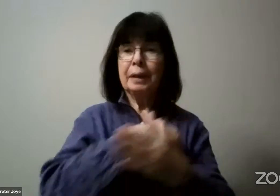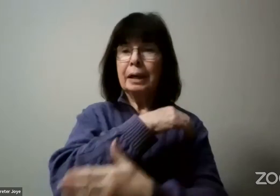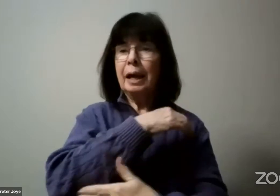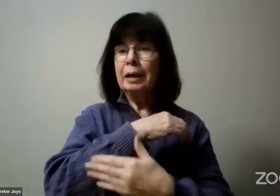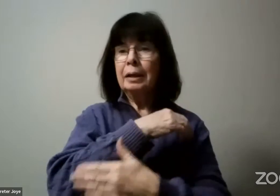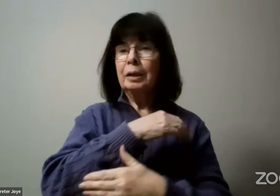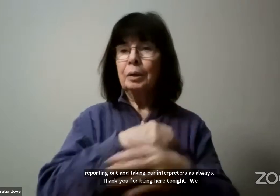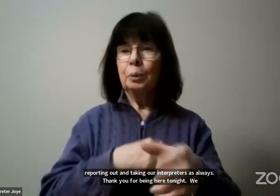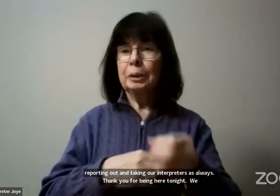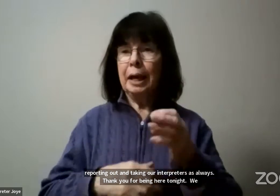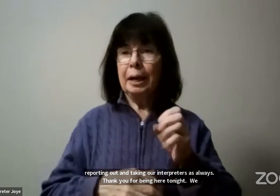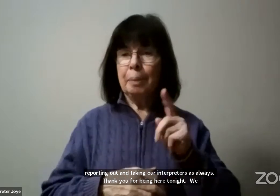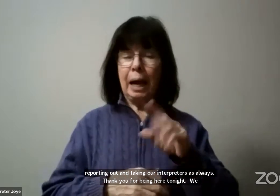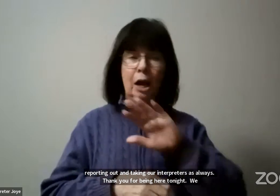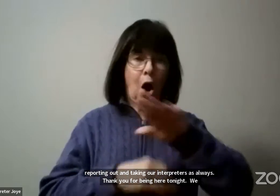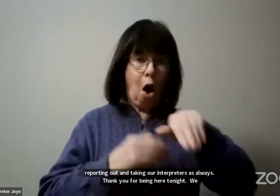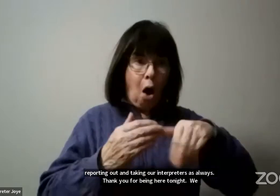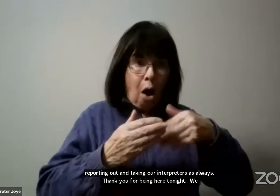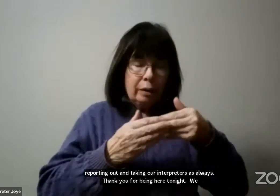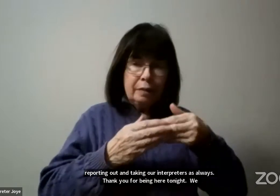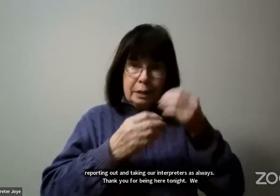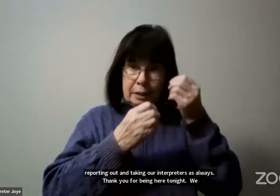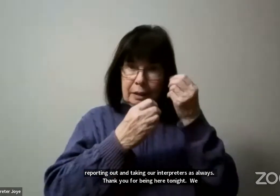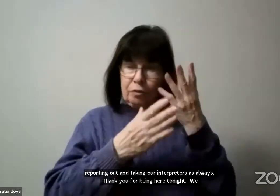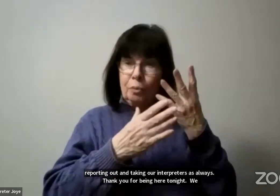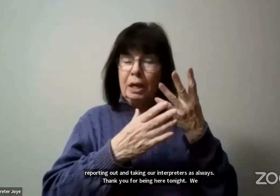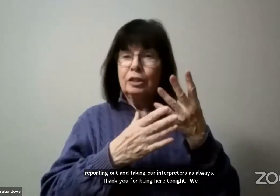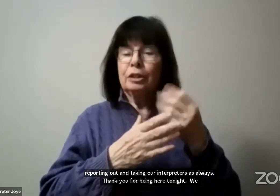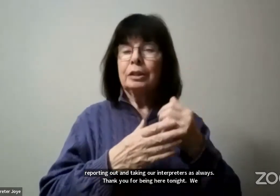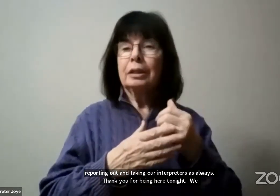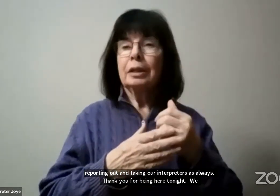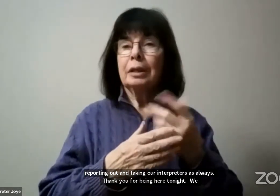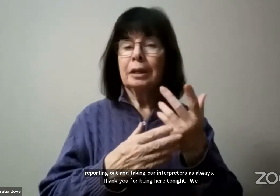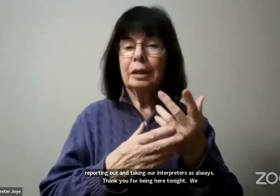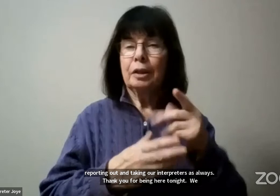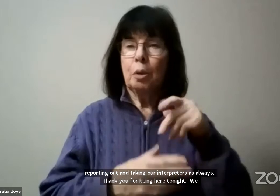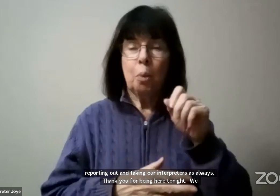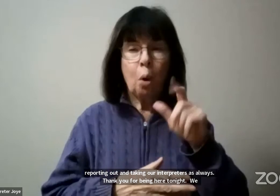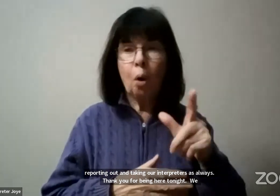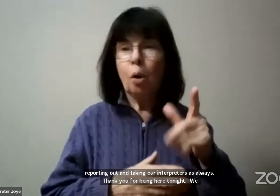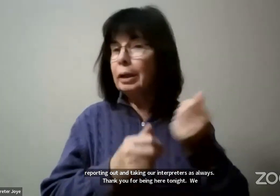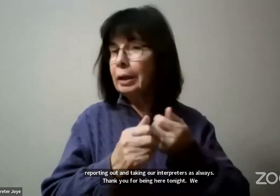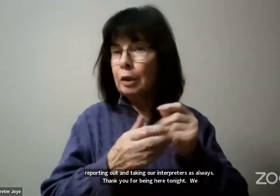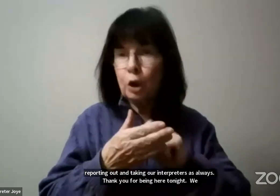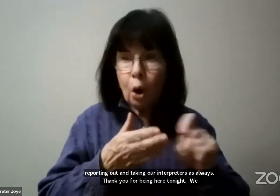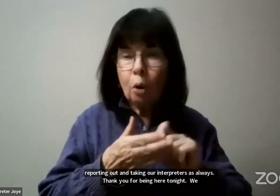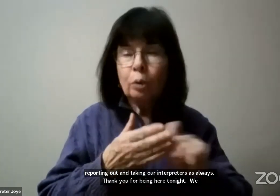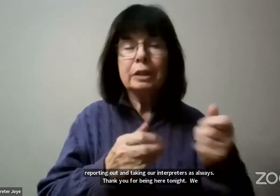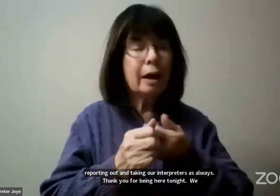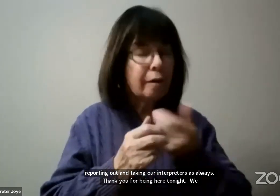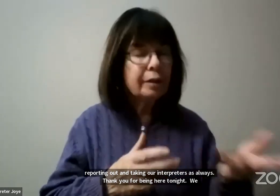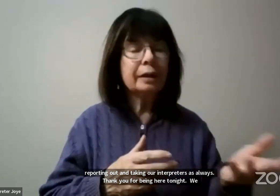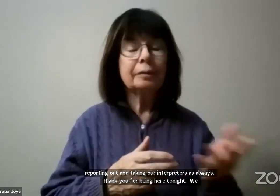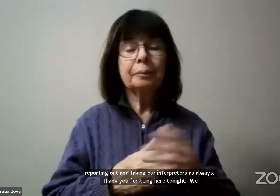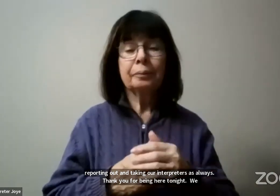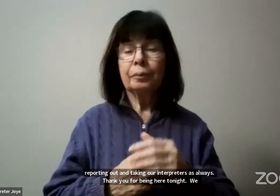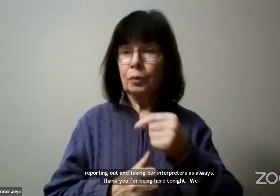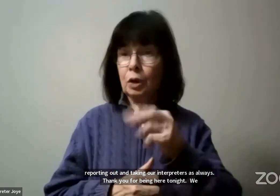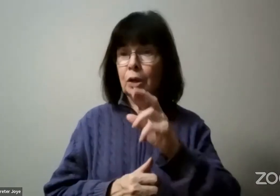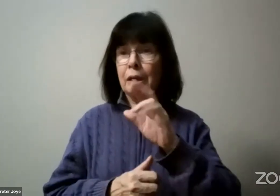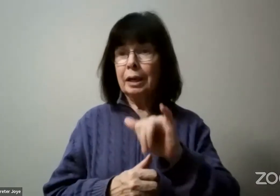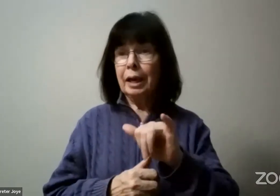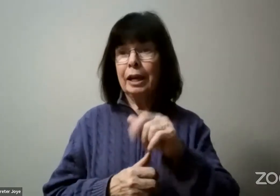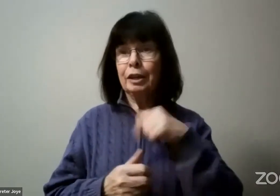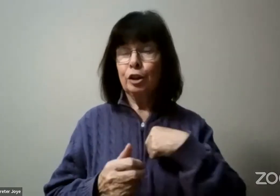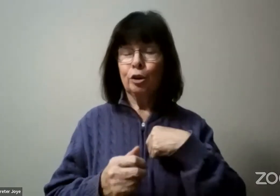back all of this wonderful information, the polls, the notes that we took, and have Gary, you read